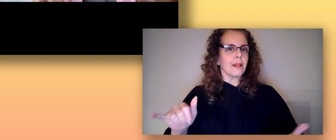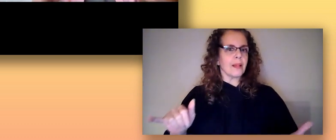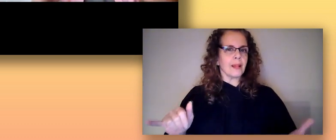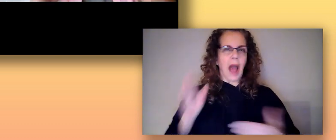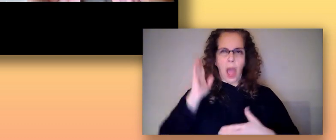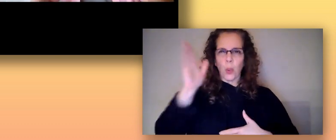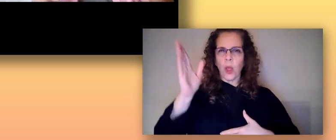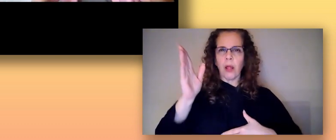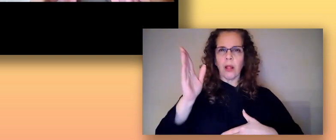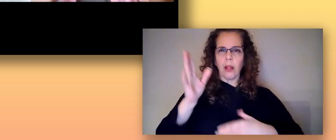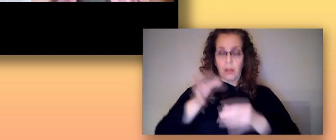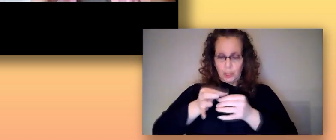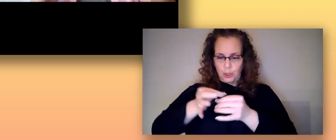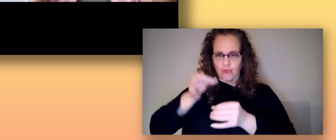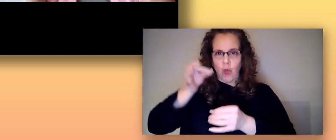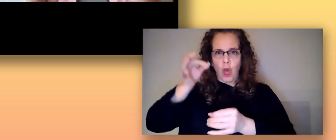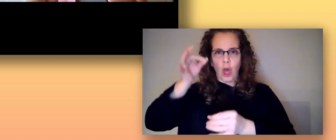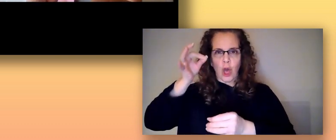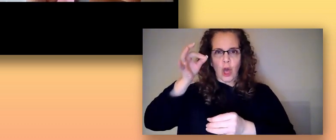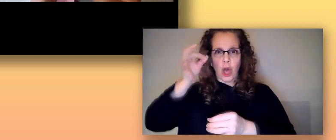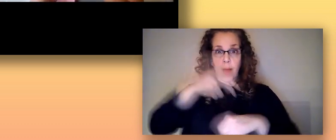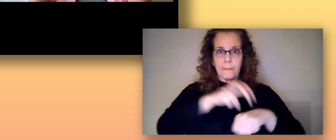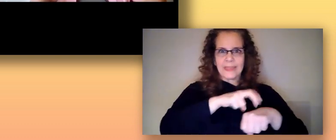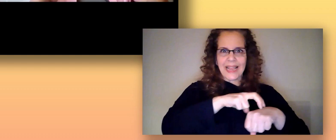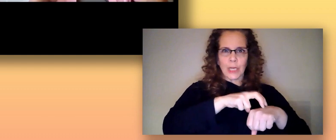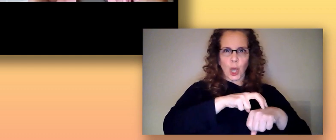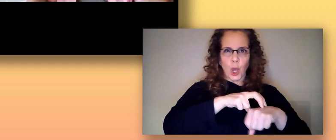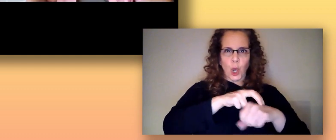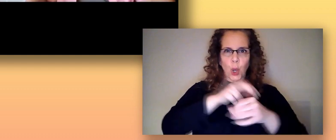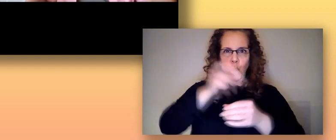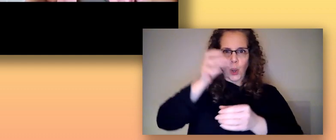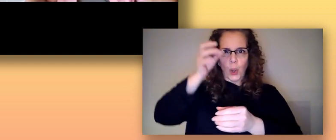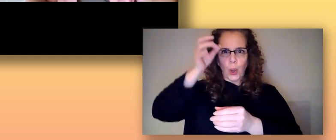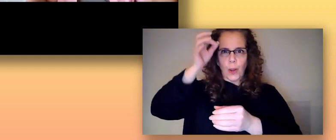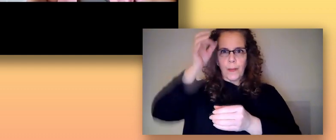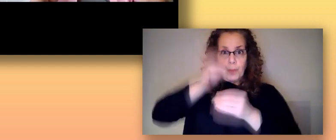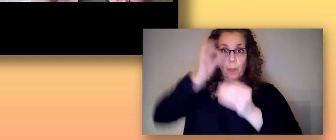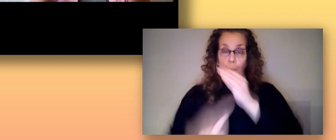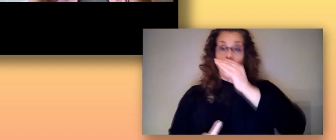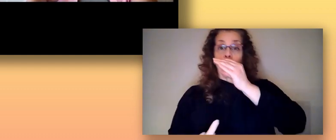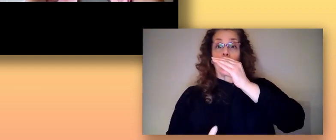I will now pierce this very straw through this potato.